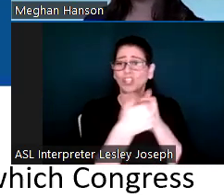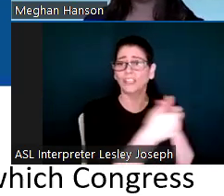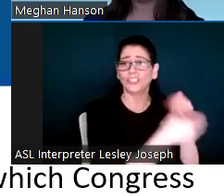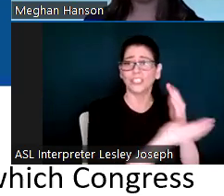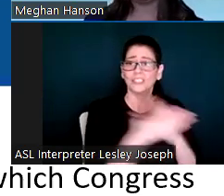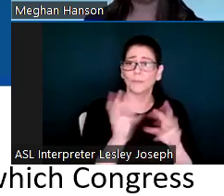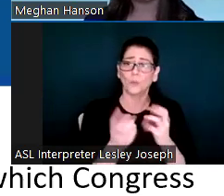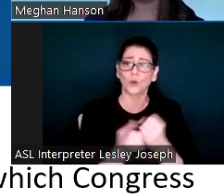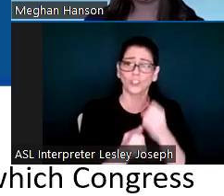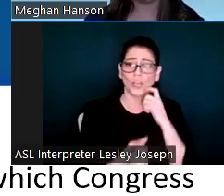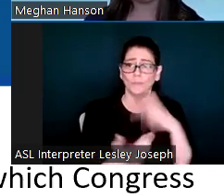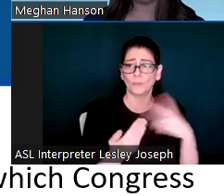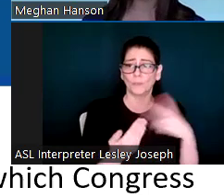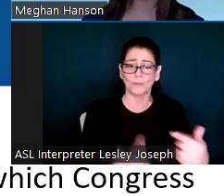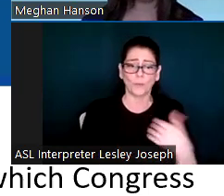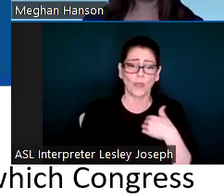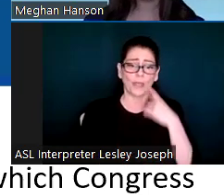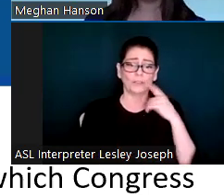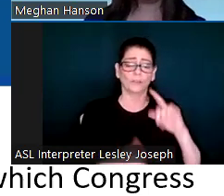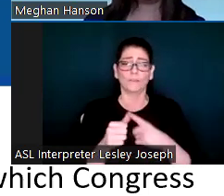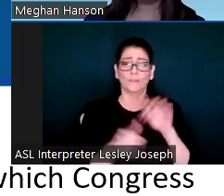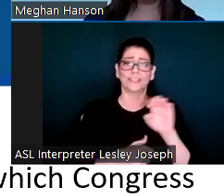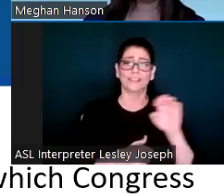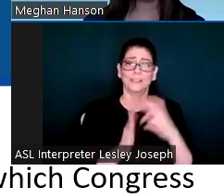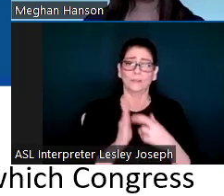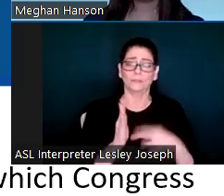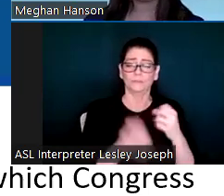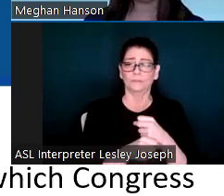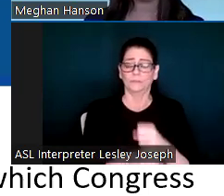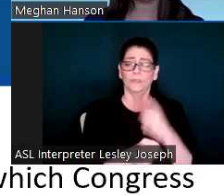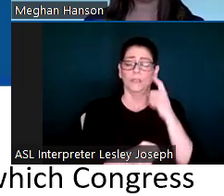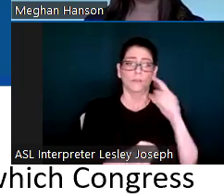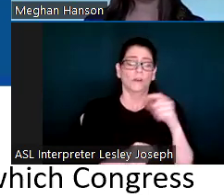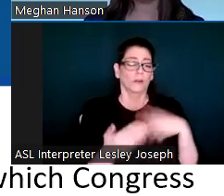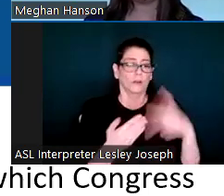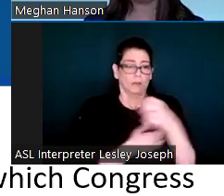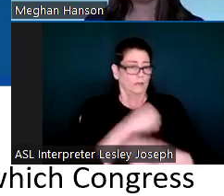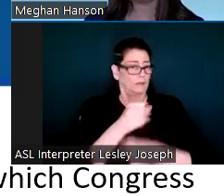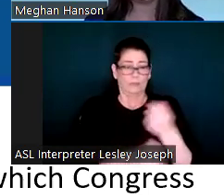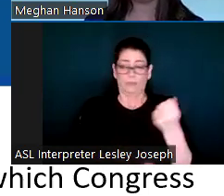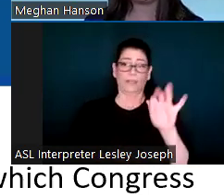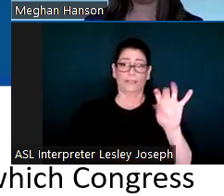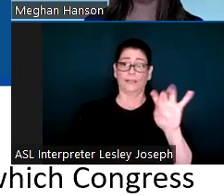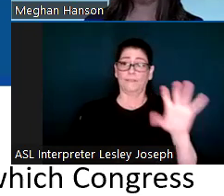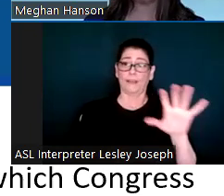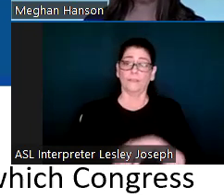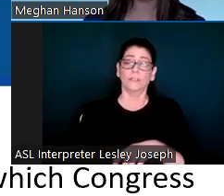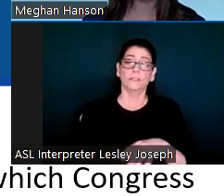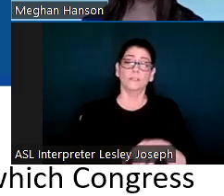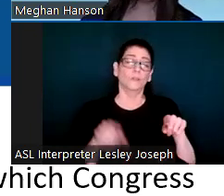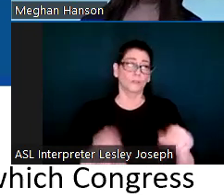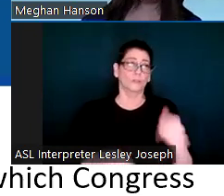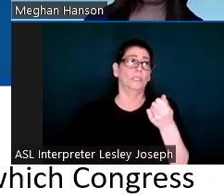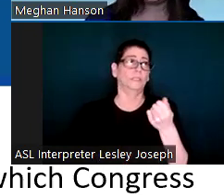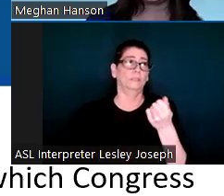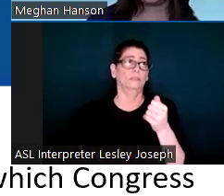the first EE rule was created for our program year of 1985. So over the years of 84 and 85. It